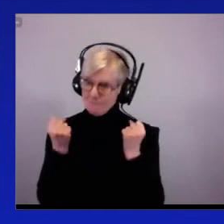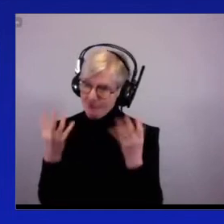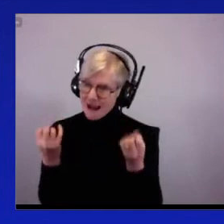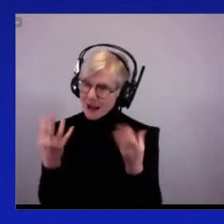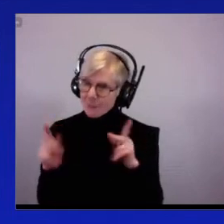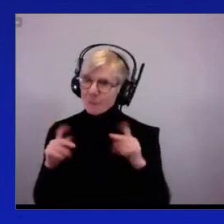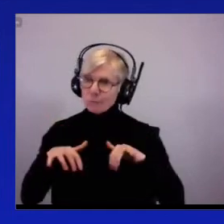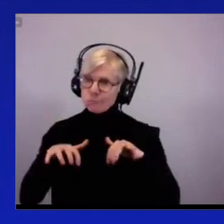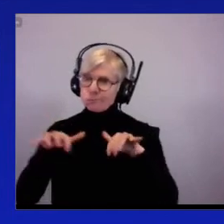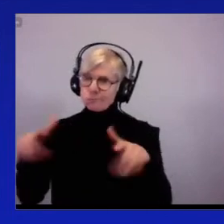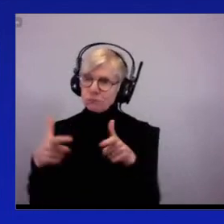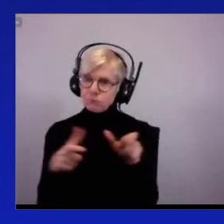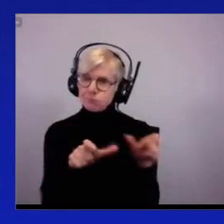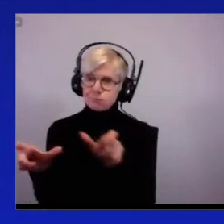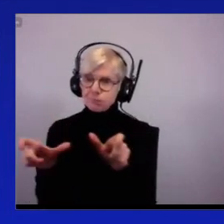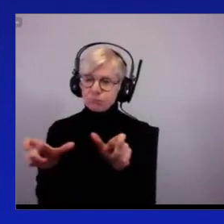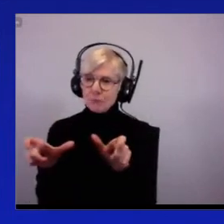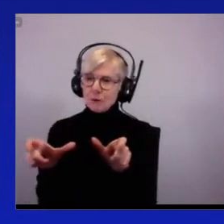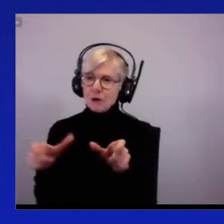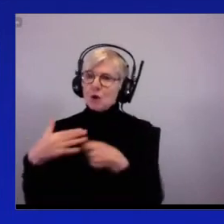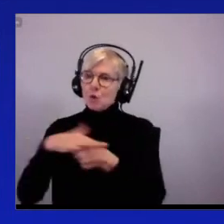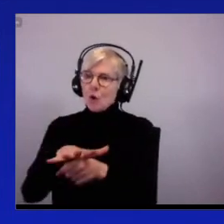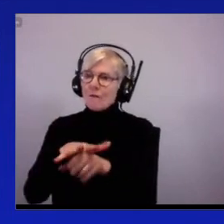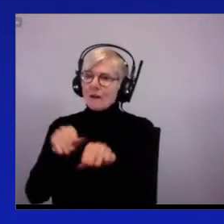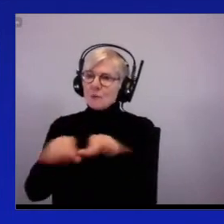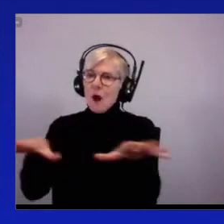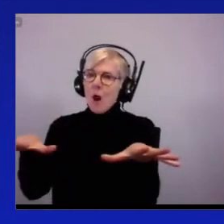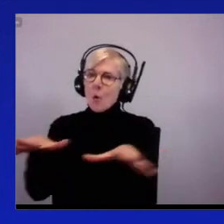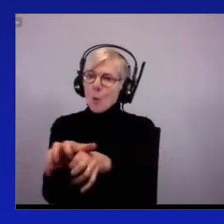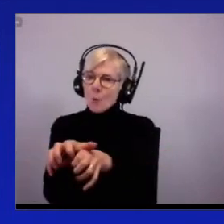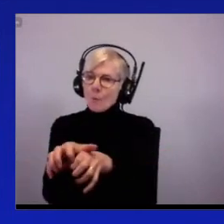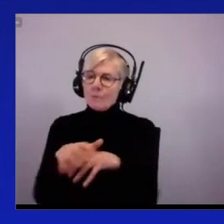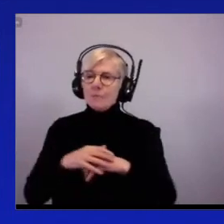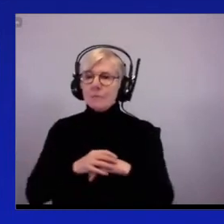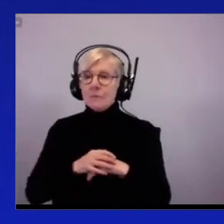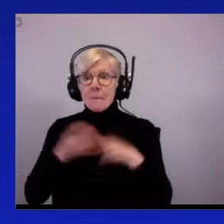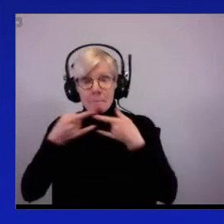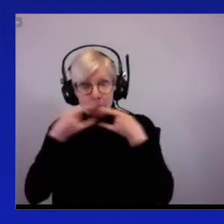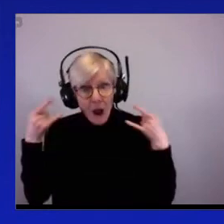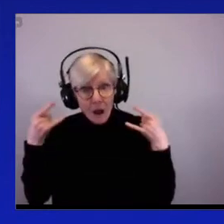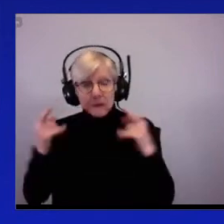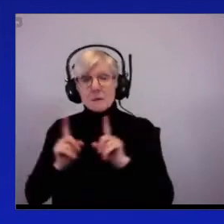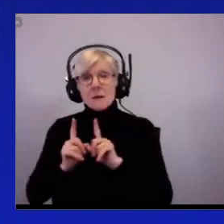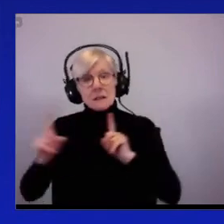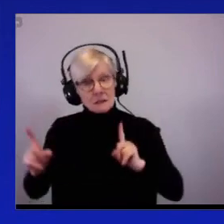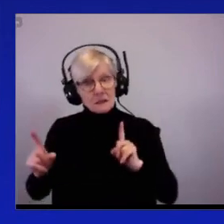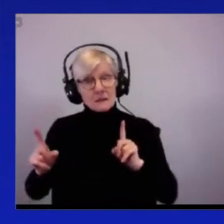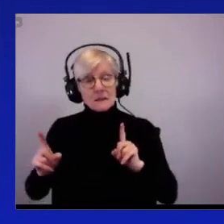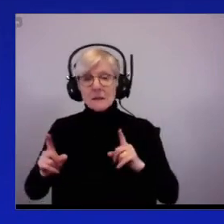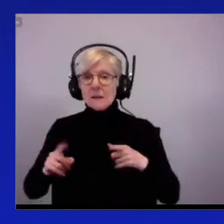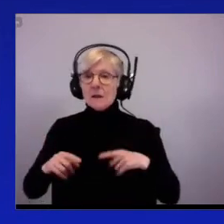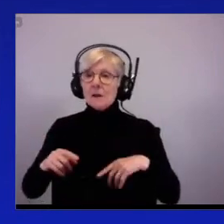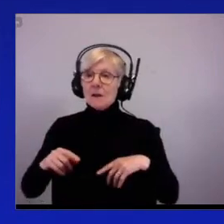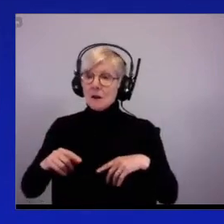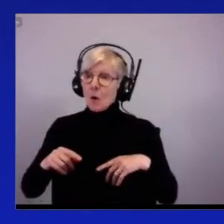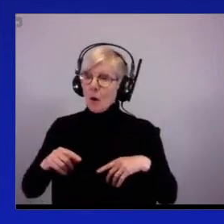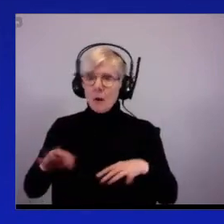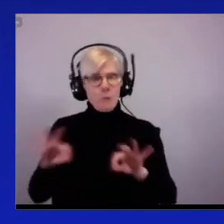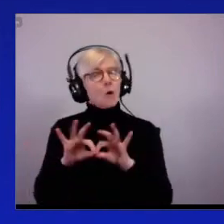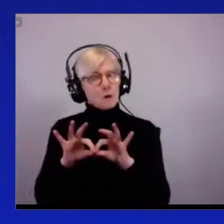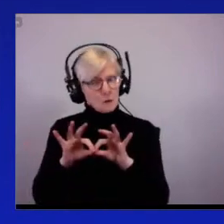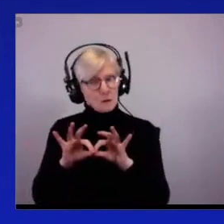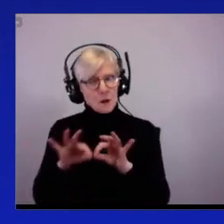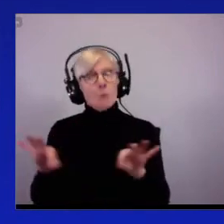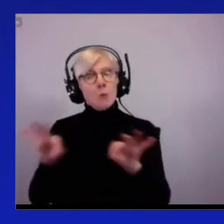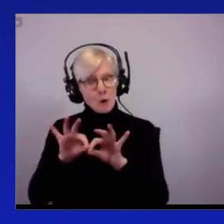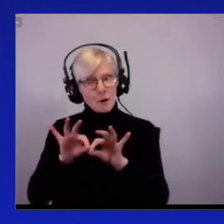transmission with the measures like masks and distancing needing to be in place for those